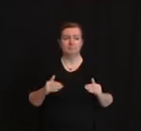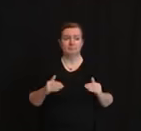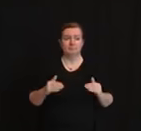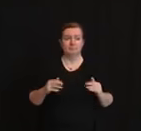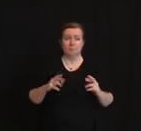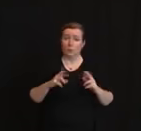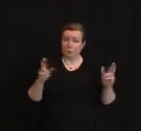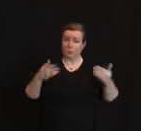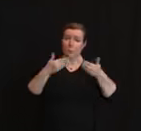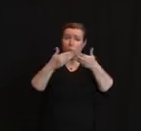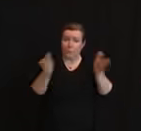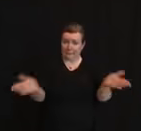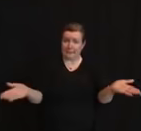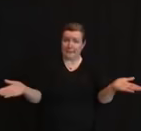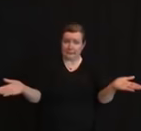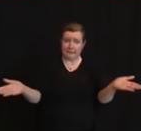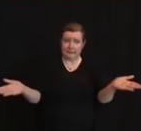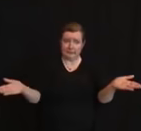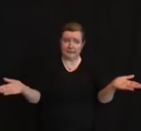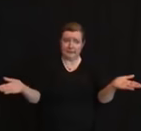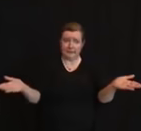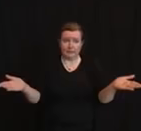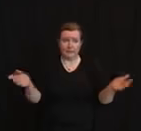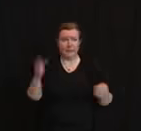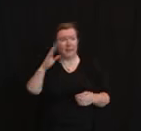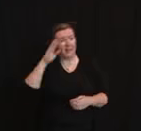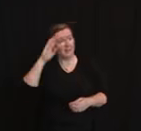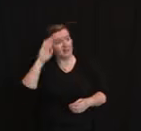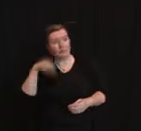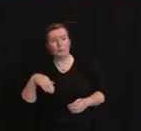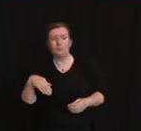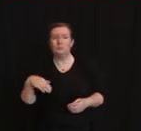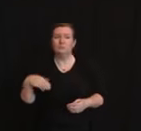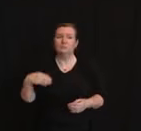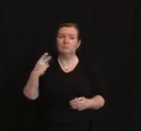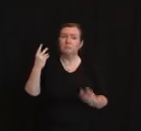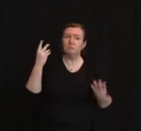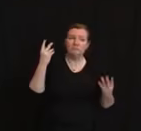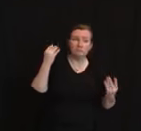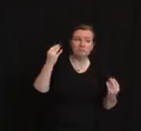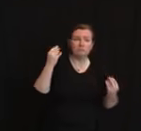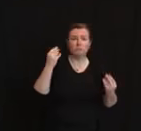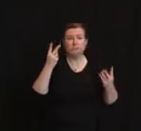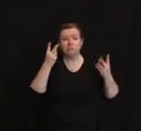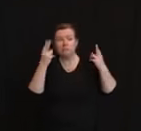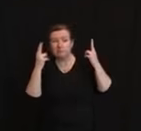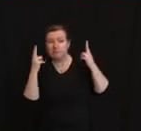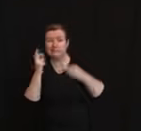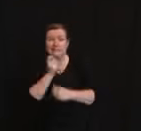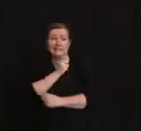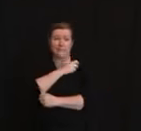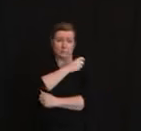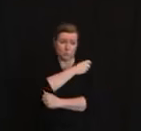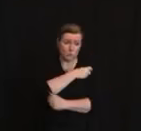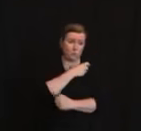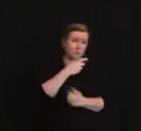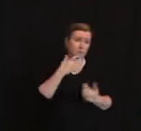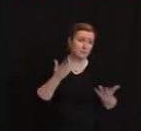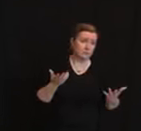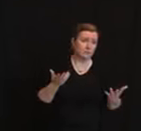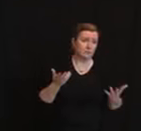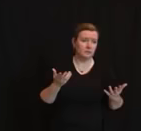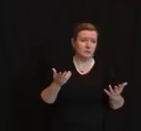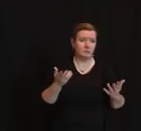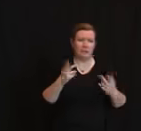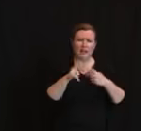Colonel are very eager with regard to that, when they open, they can't social distance. So is the